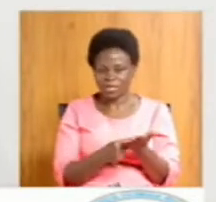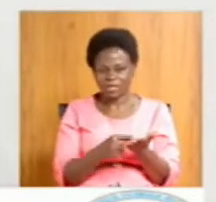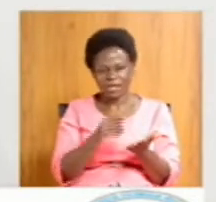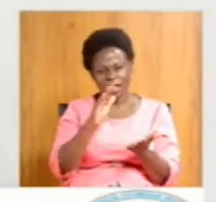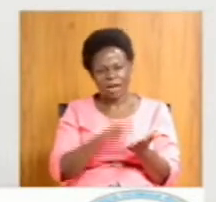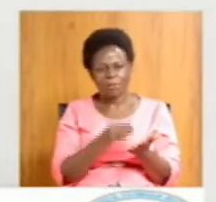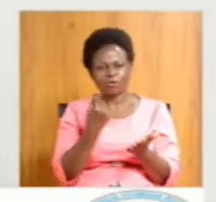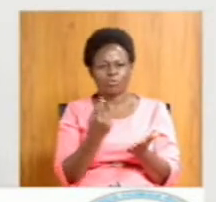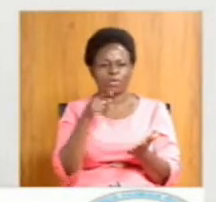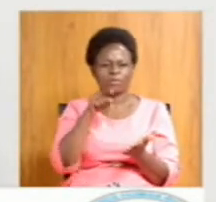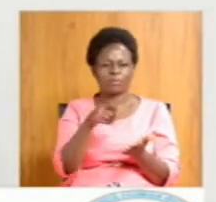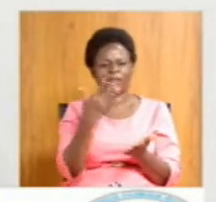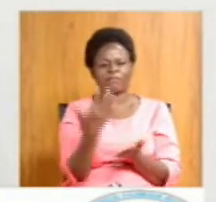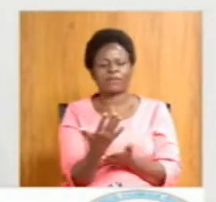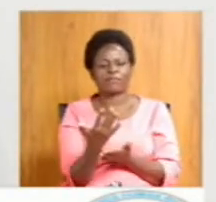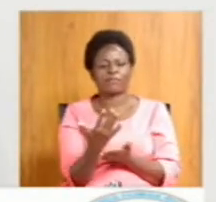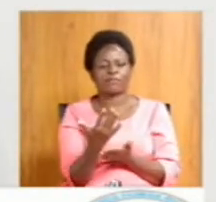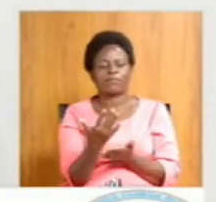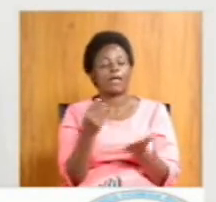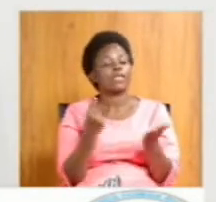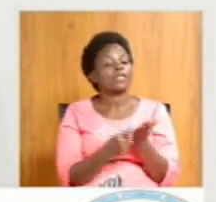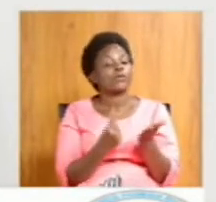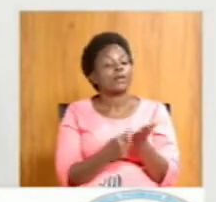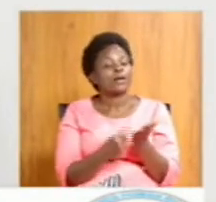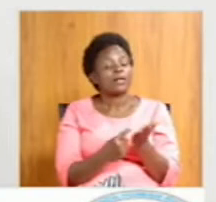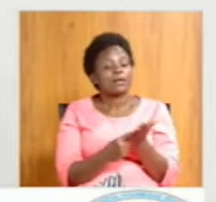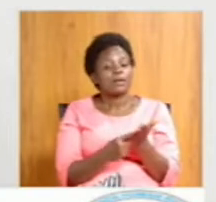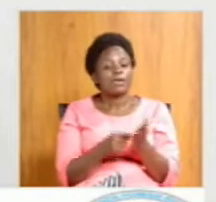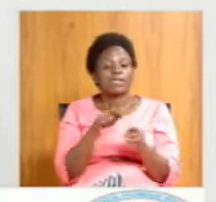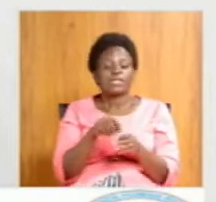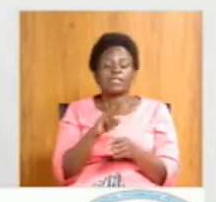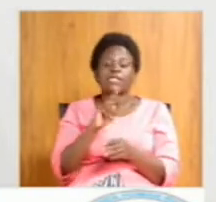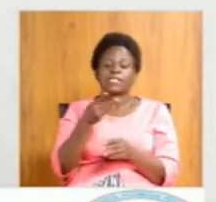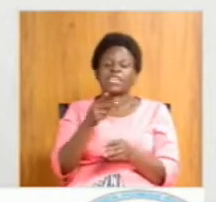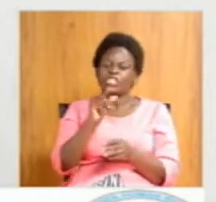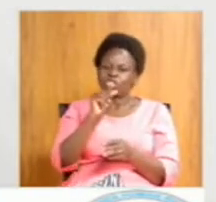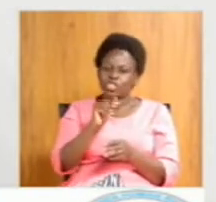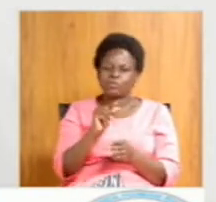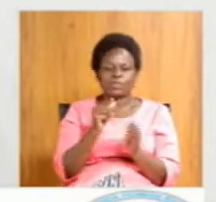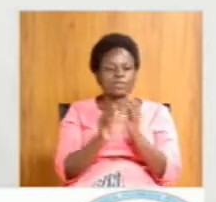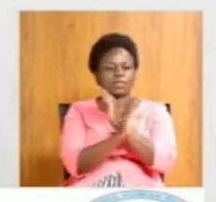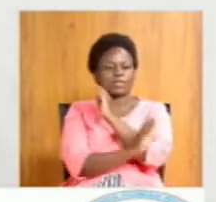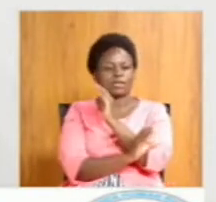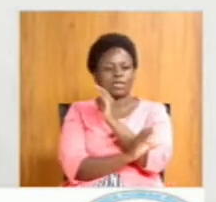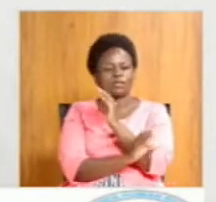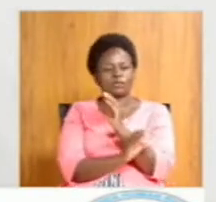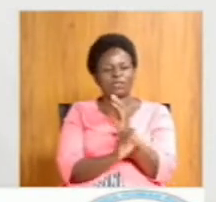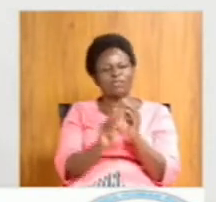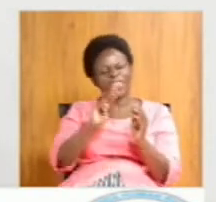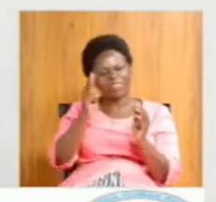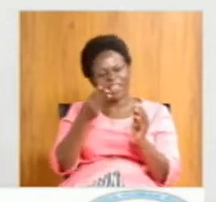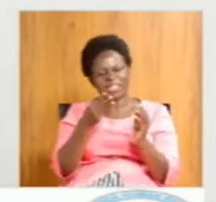is about 1.5. And Uganda is the second cheapest country in this, actually third